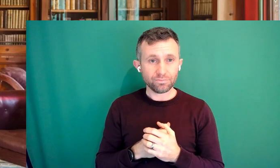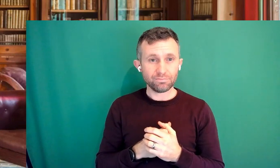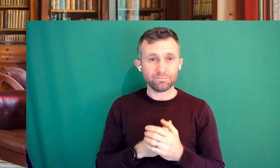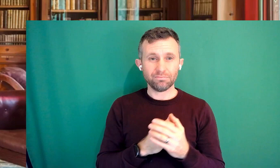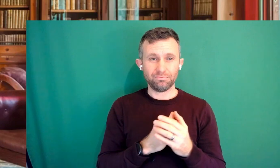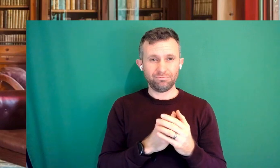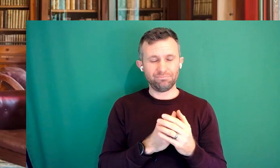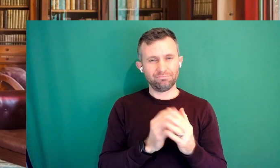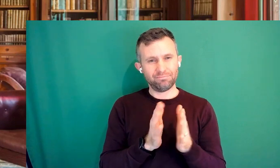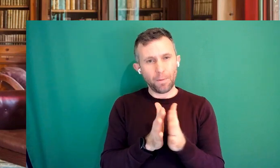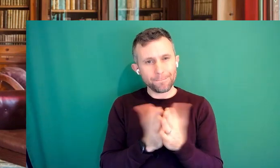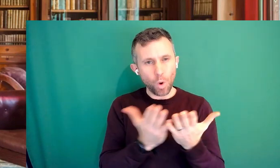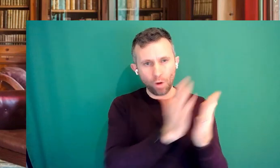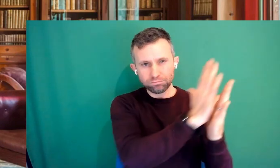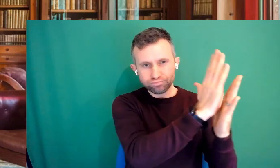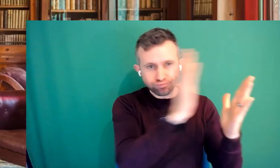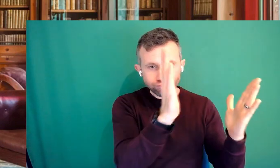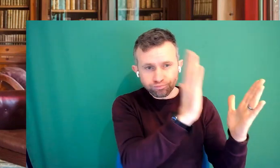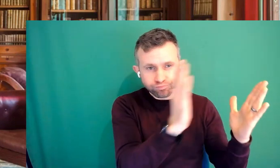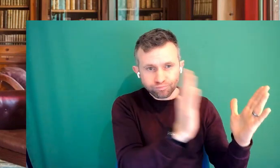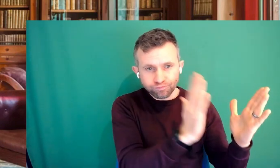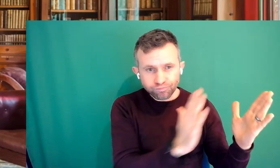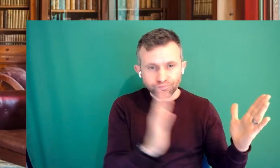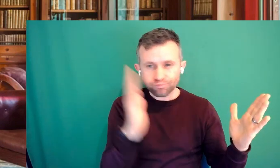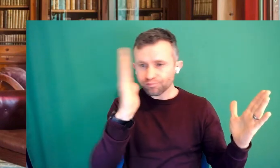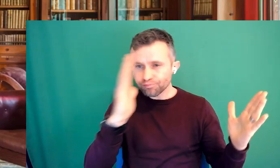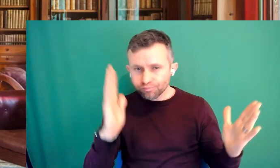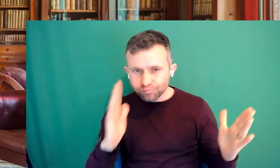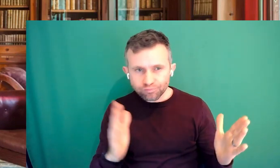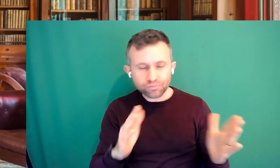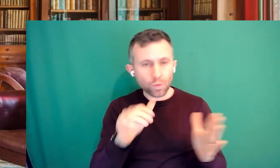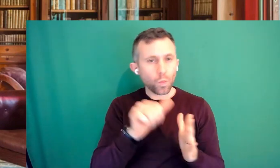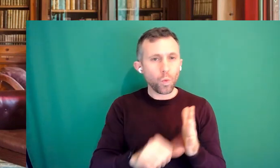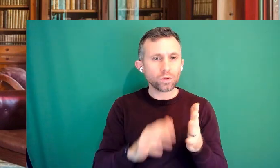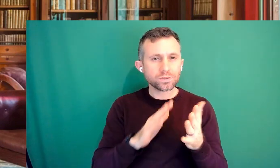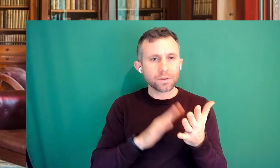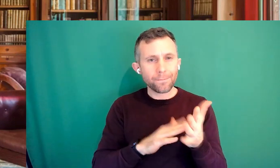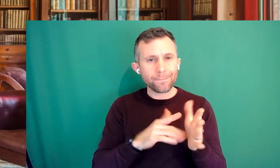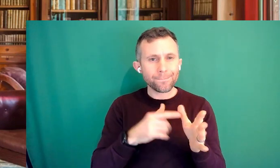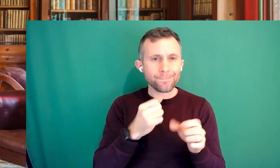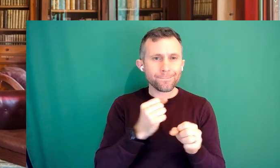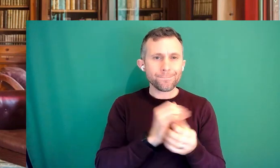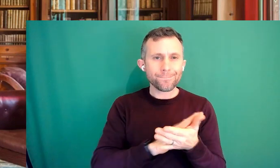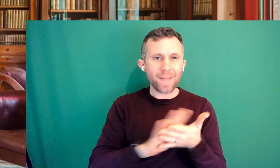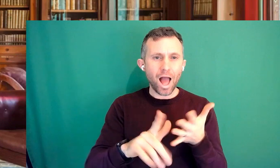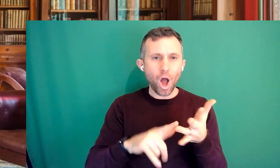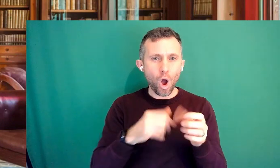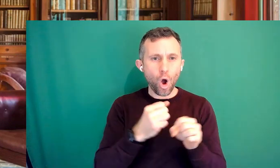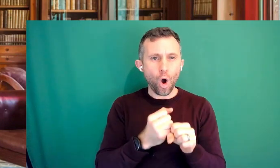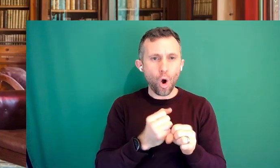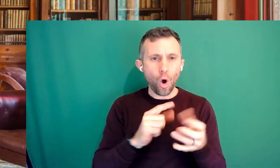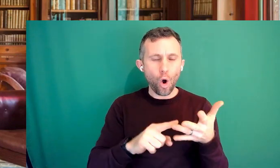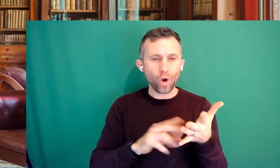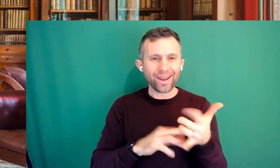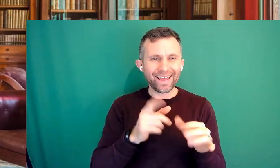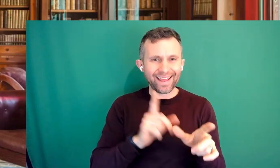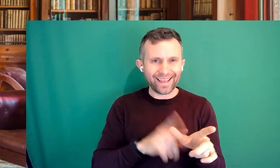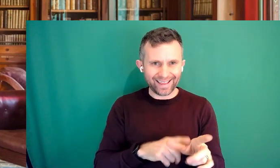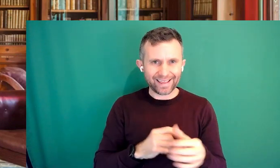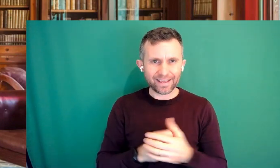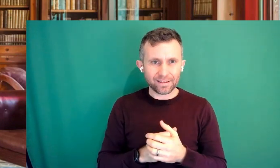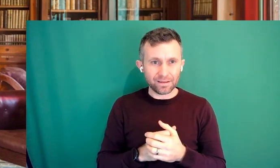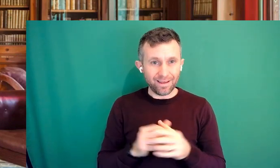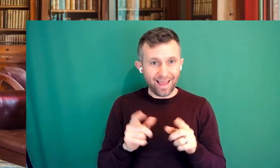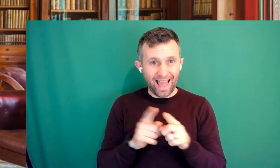mirrors around the museum, you are constantly catching glimpses of spaces you can't quite get to, objects you